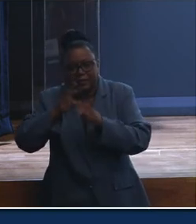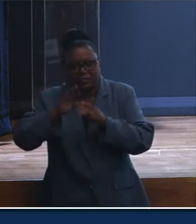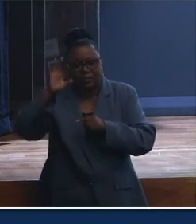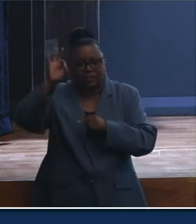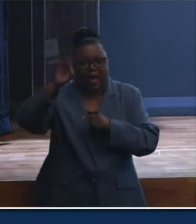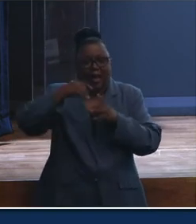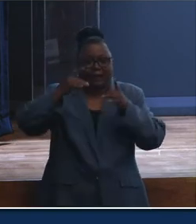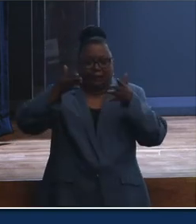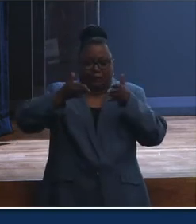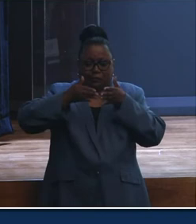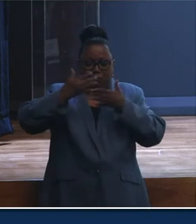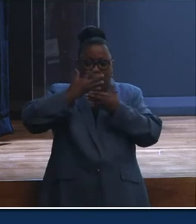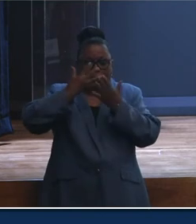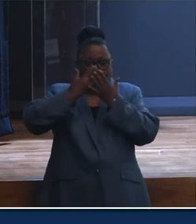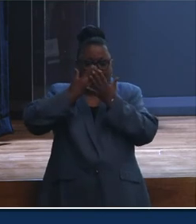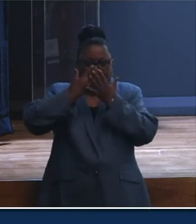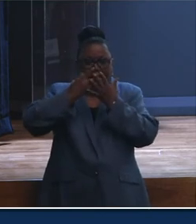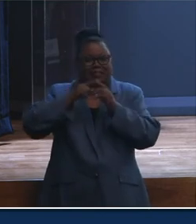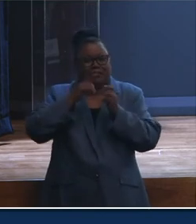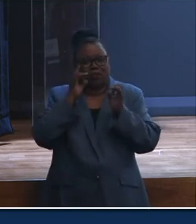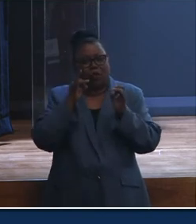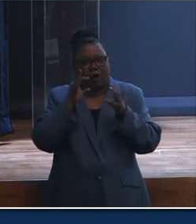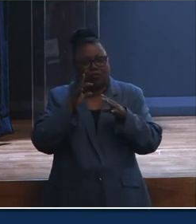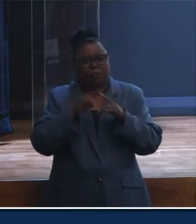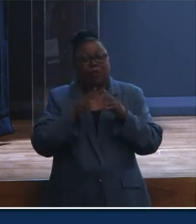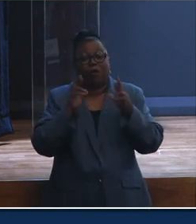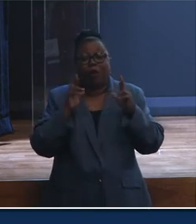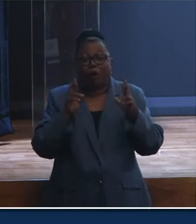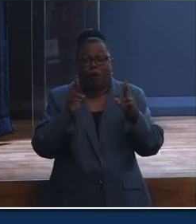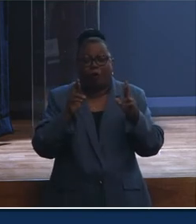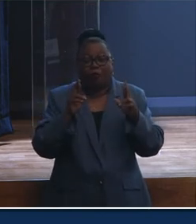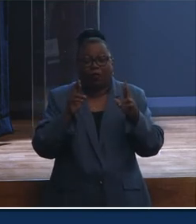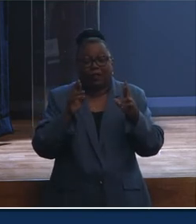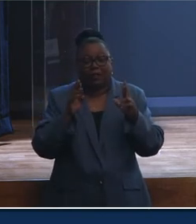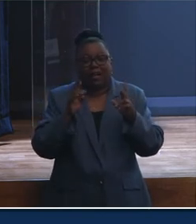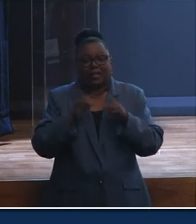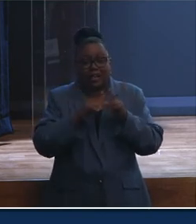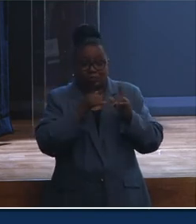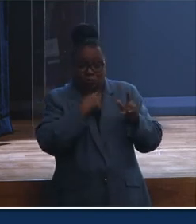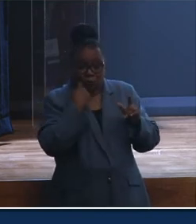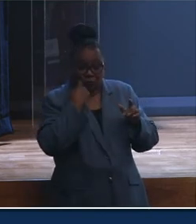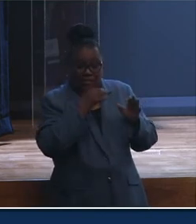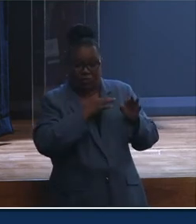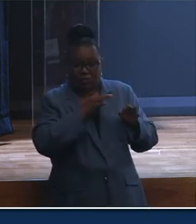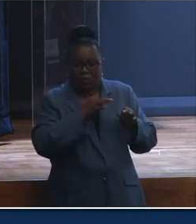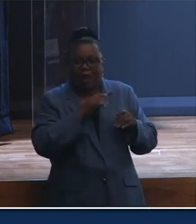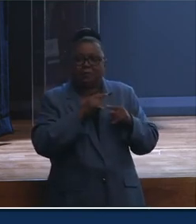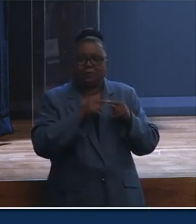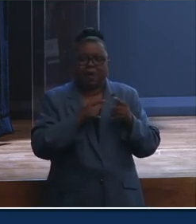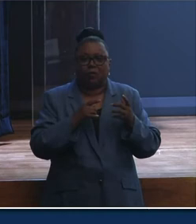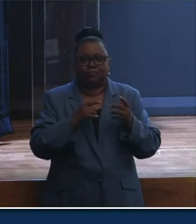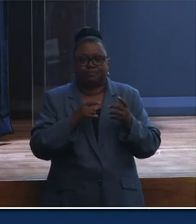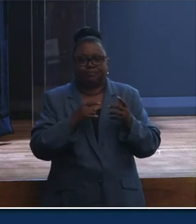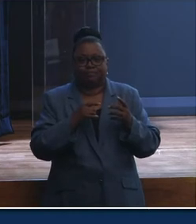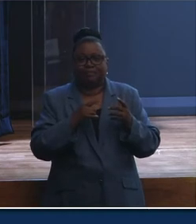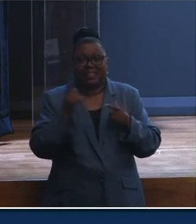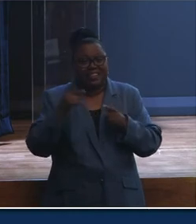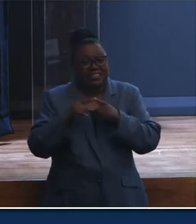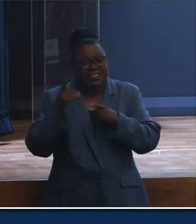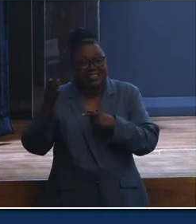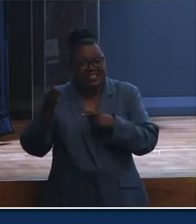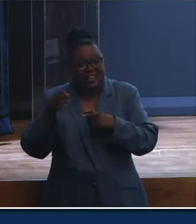cage. It's just awful. But hopefully it is shining that light that you just described about she's